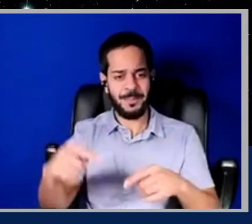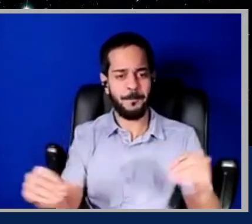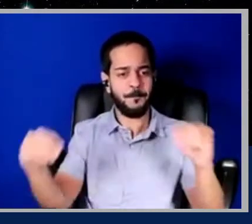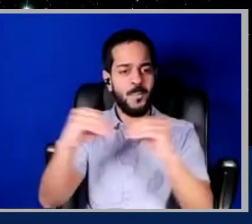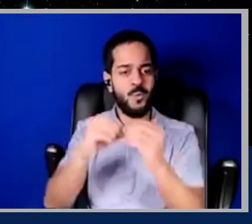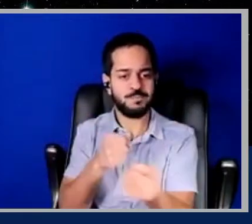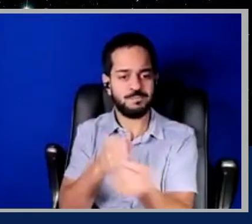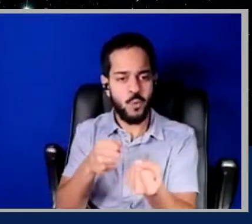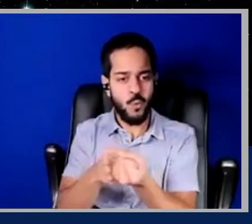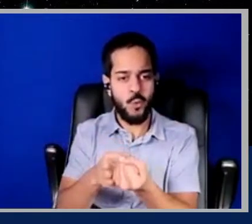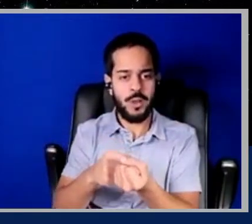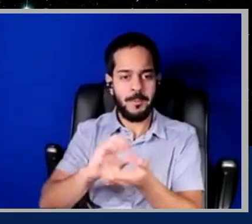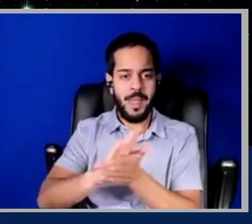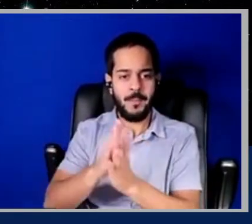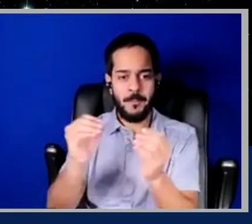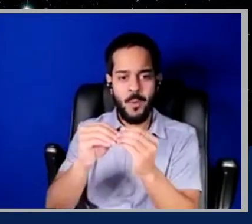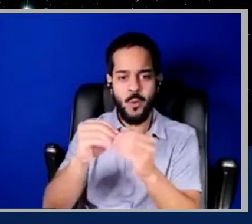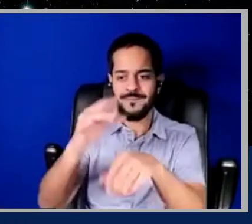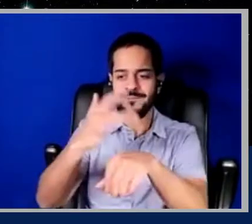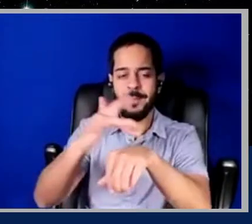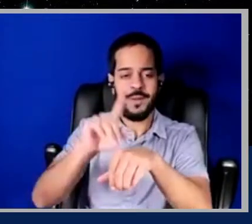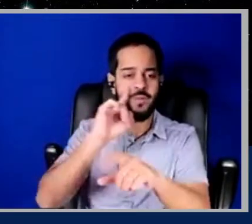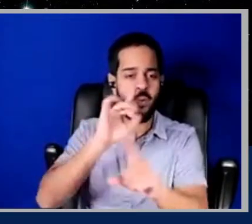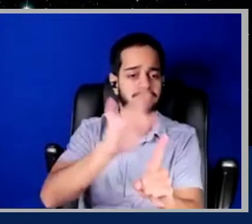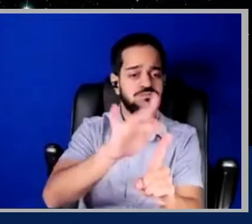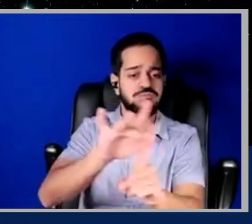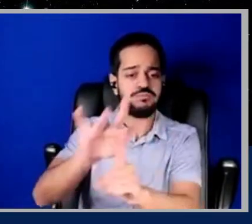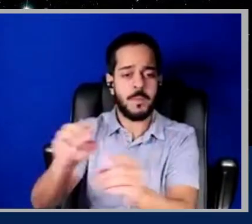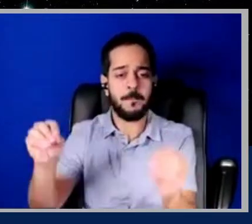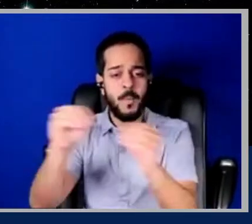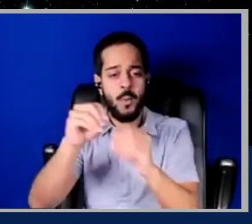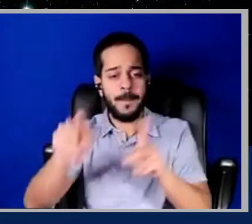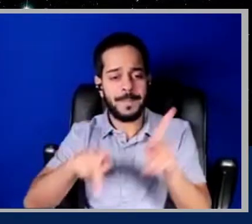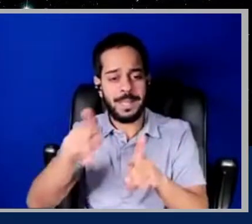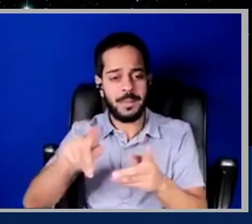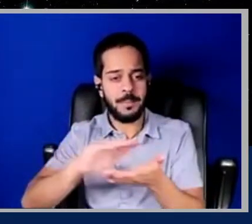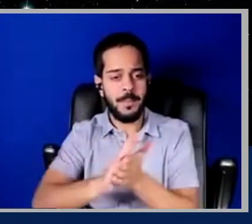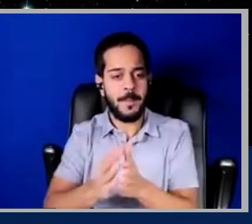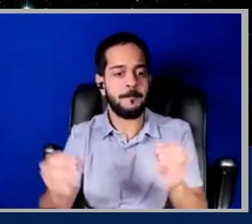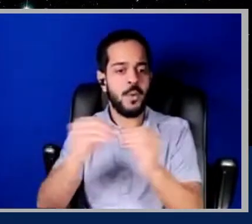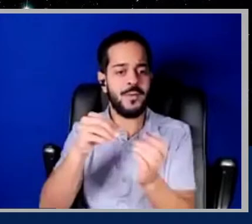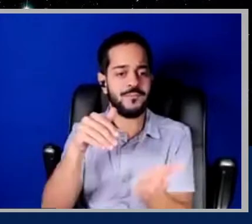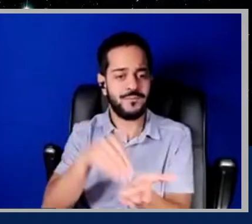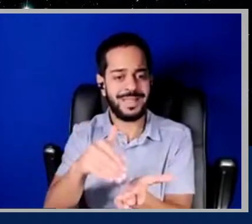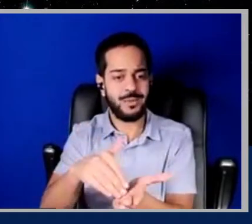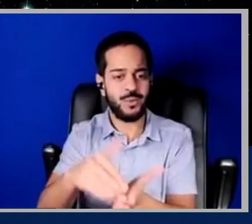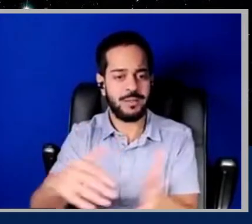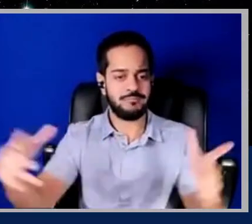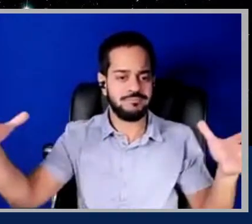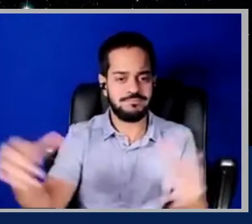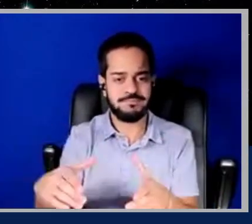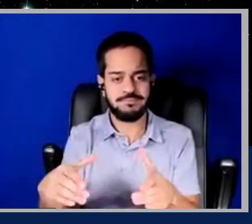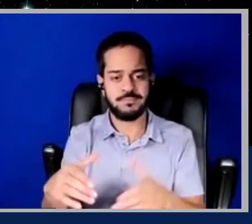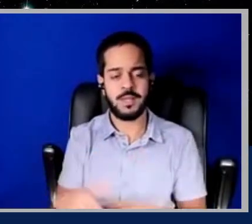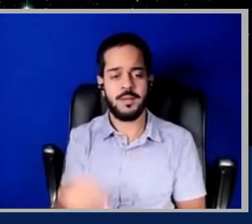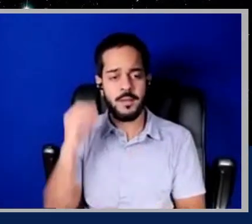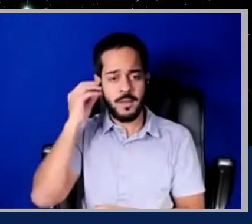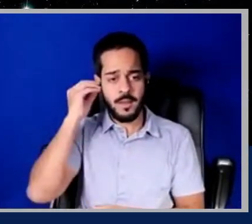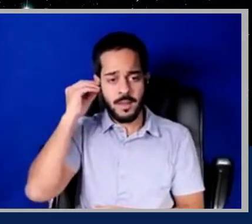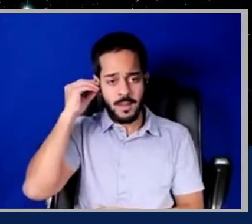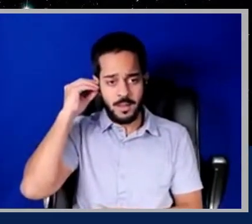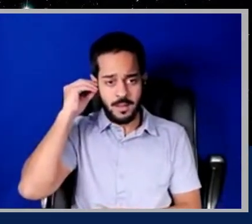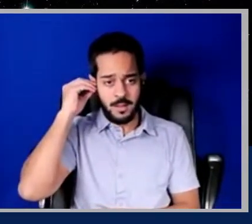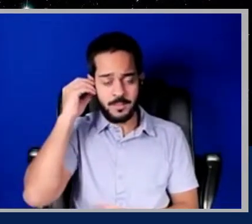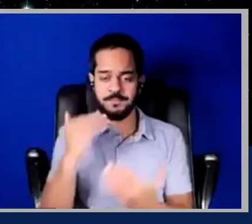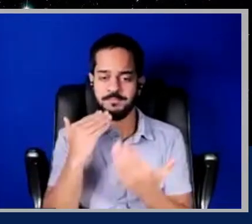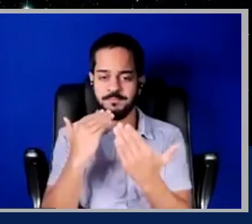more possible to reach more people and be a more frequent thing. Just thank you so much. For now, we do have a